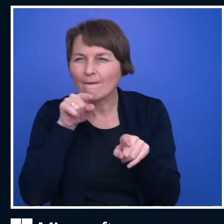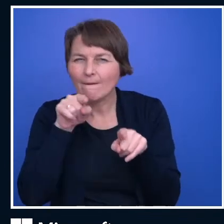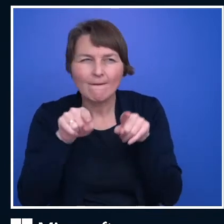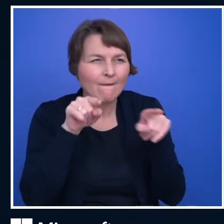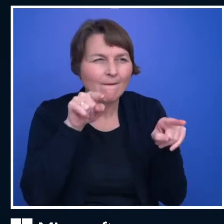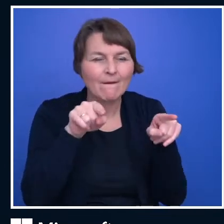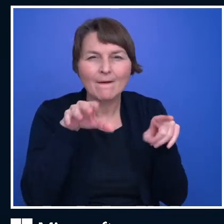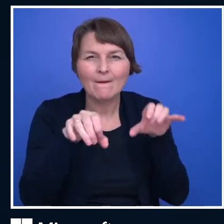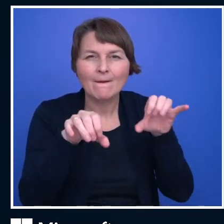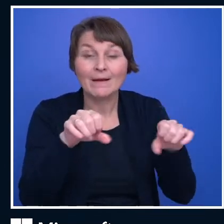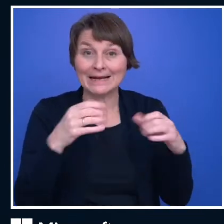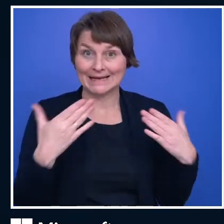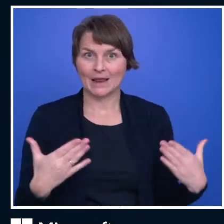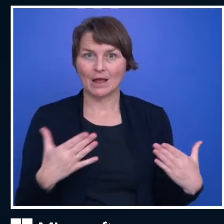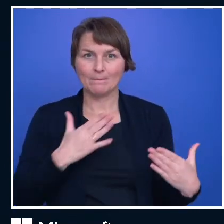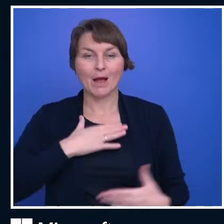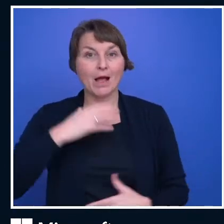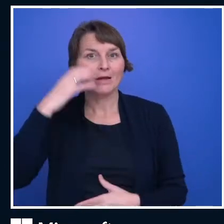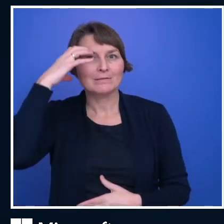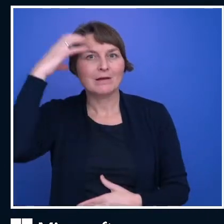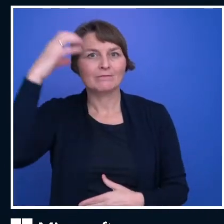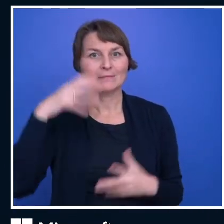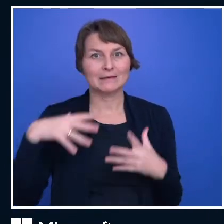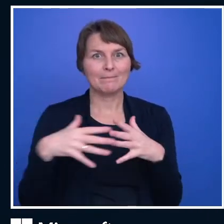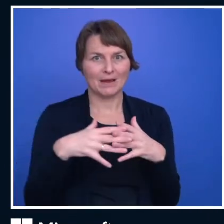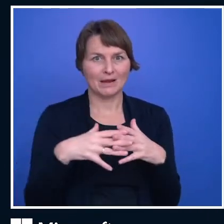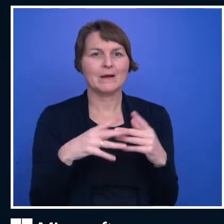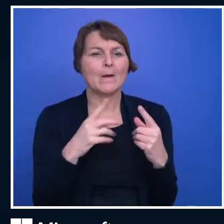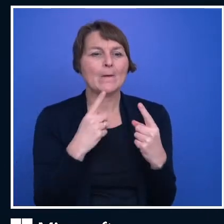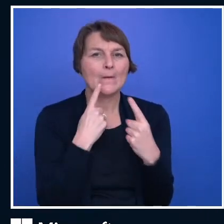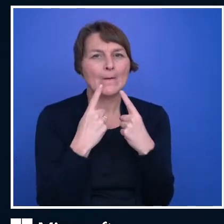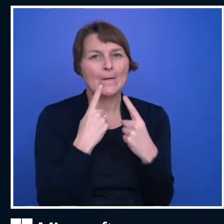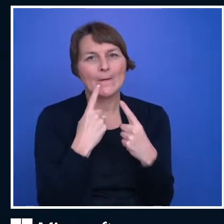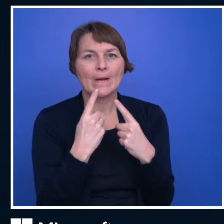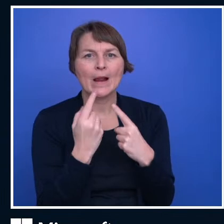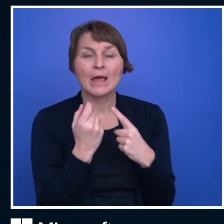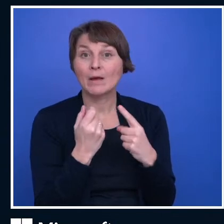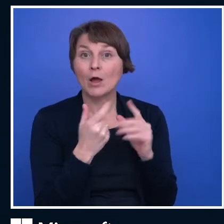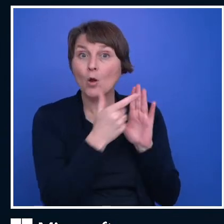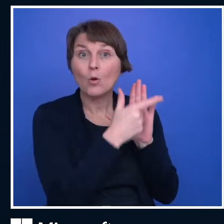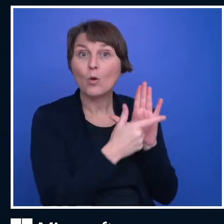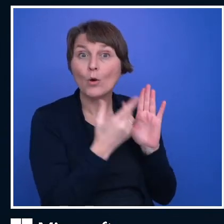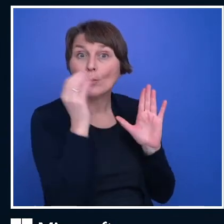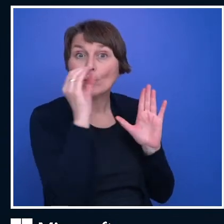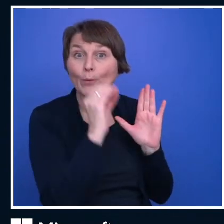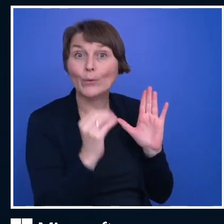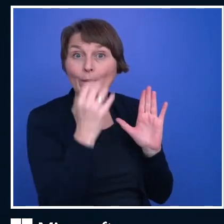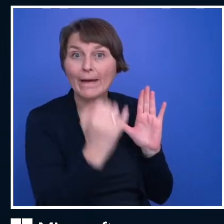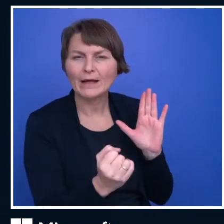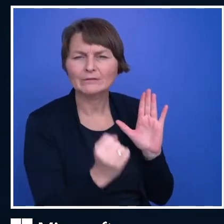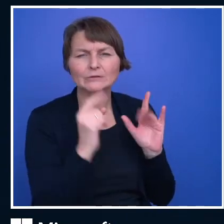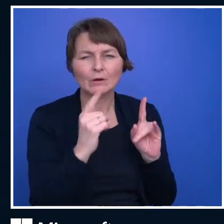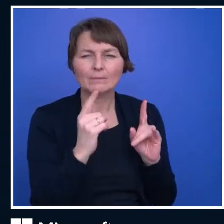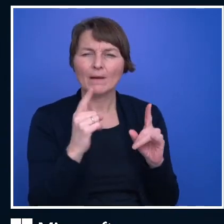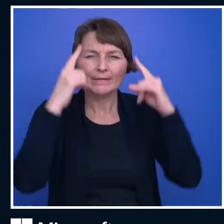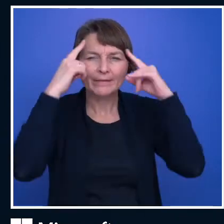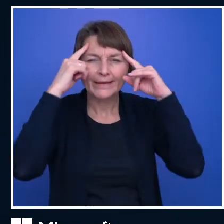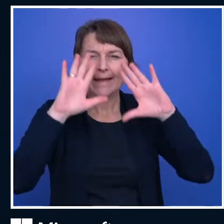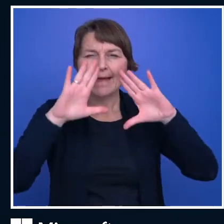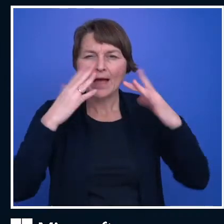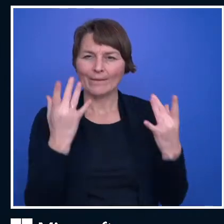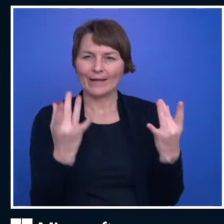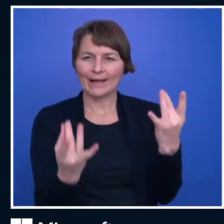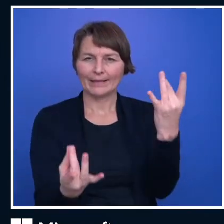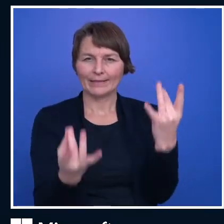because there are no laws. And that's why it's so important to talk about ethics, and for companies like Microsoft is doing